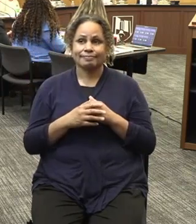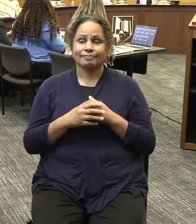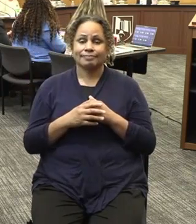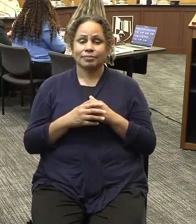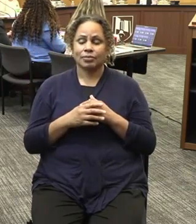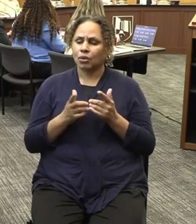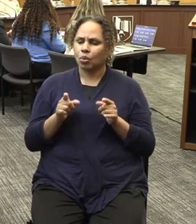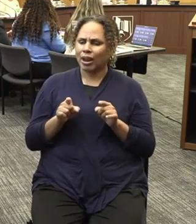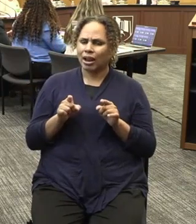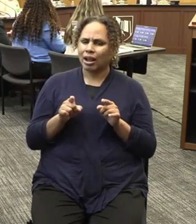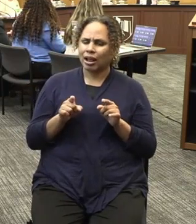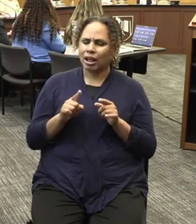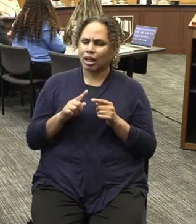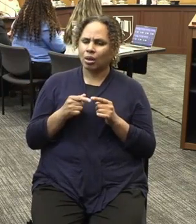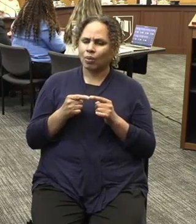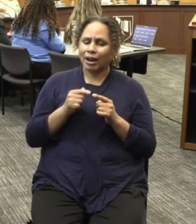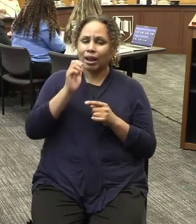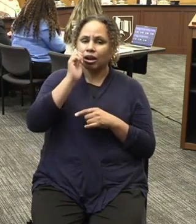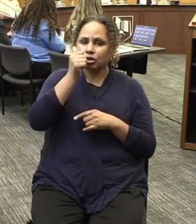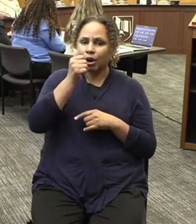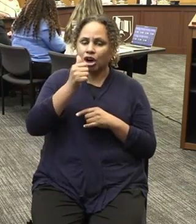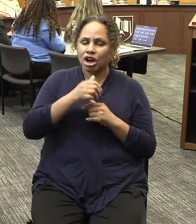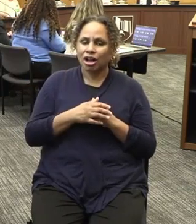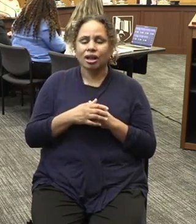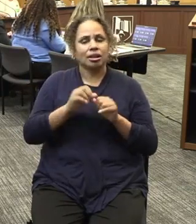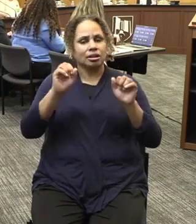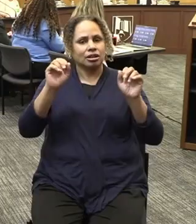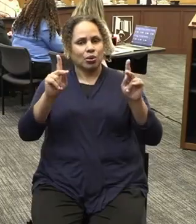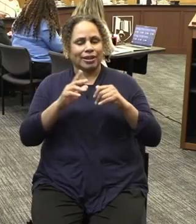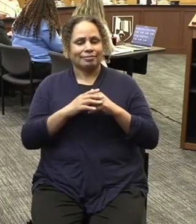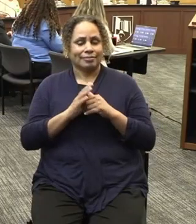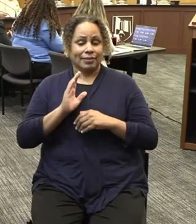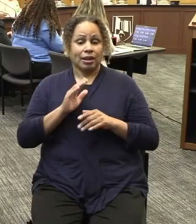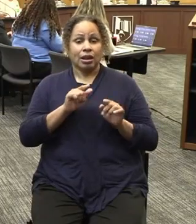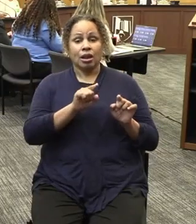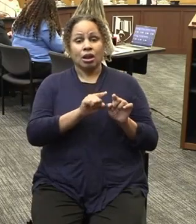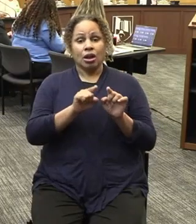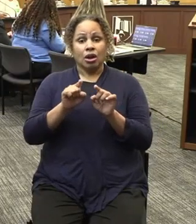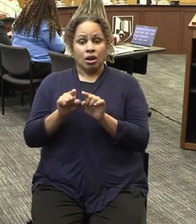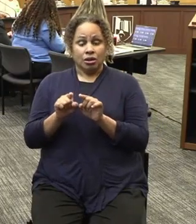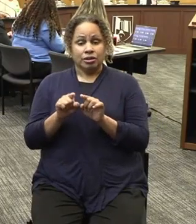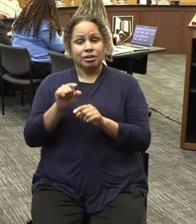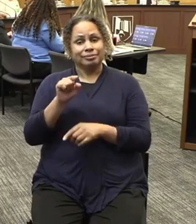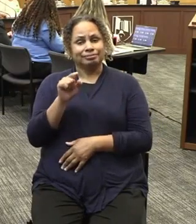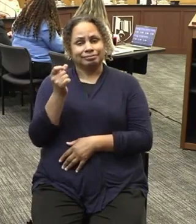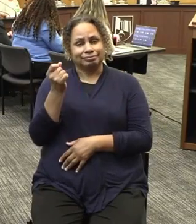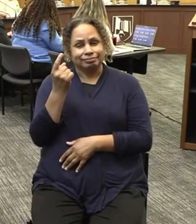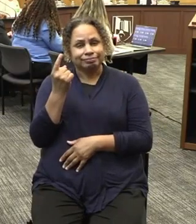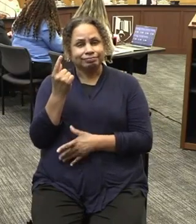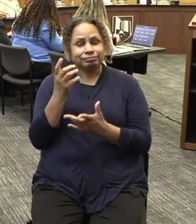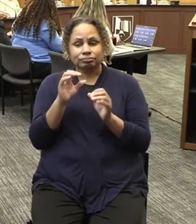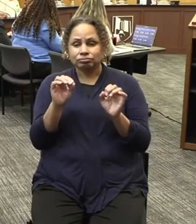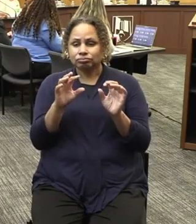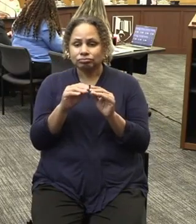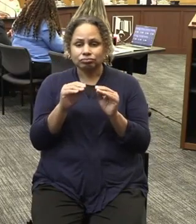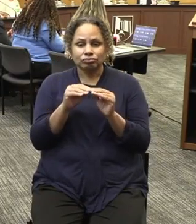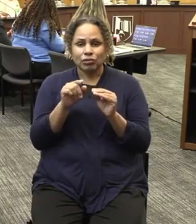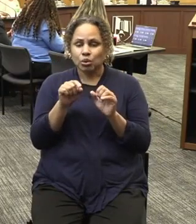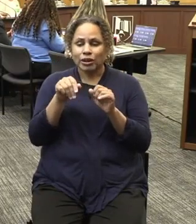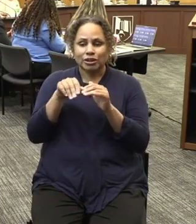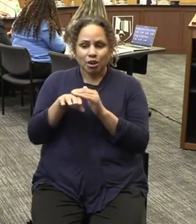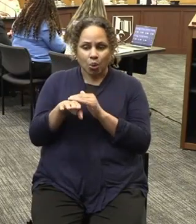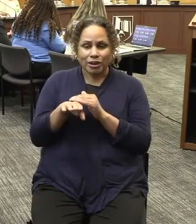Tomorrow. Okay, yeah. Okay, also, there's no meetings that you can go into